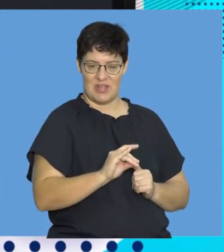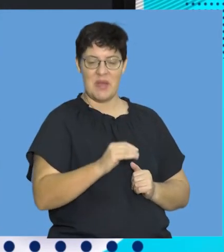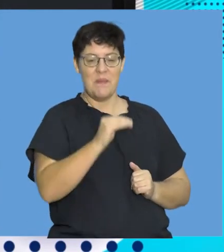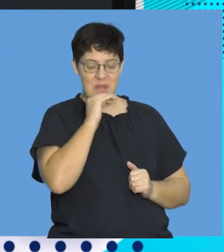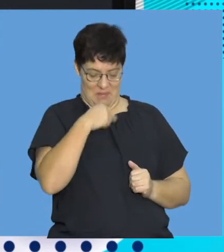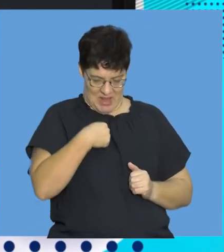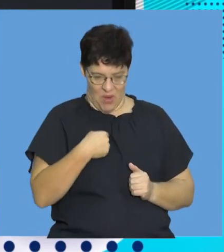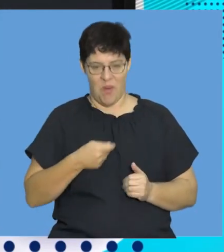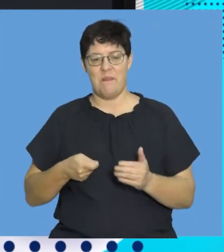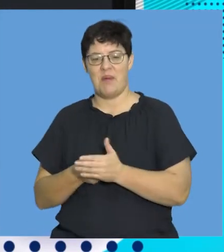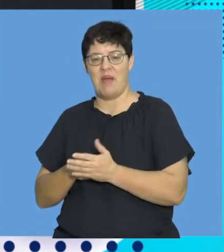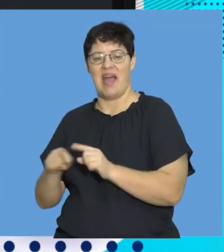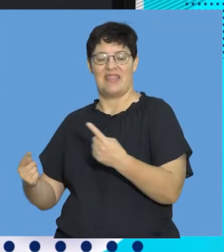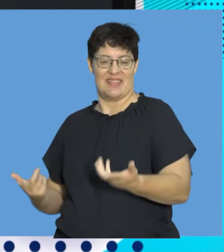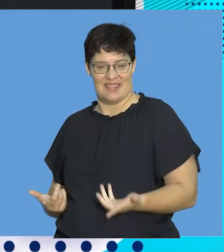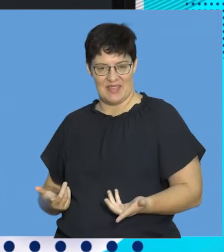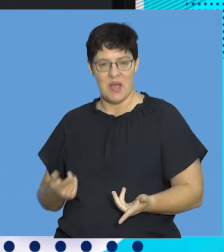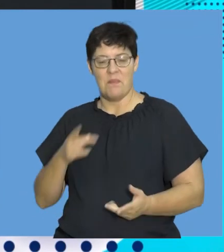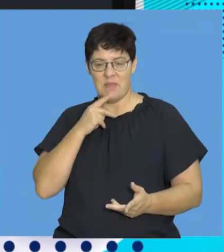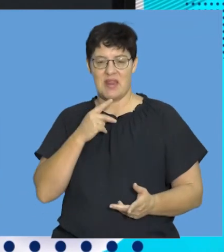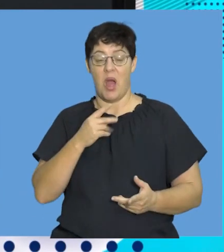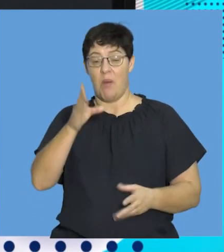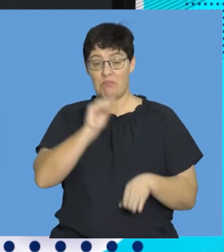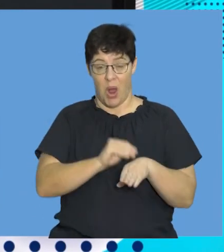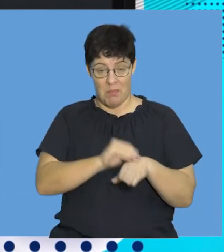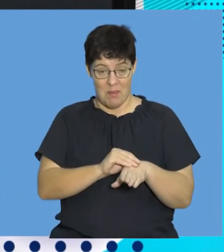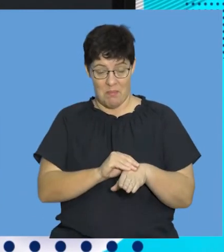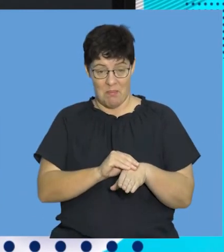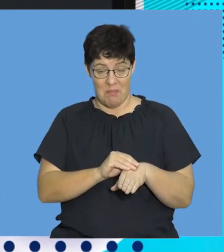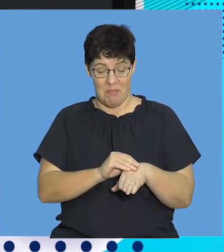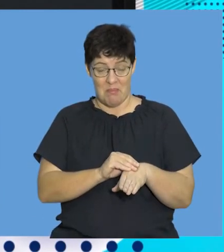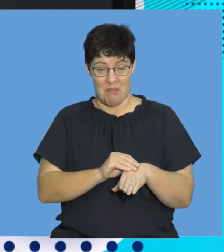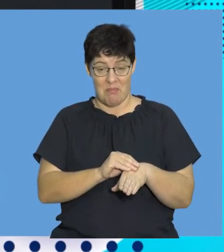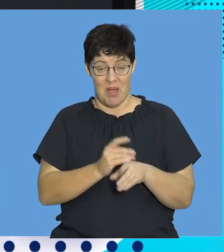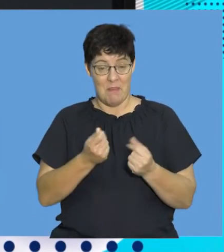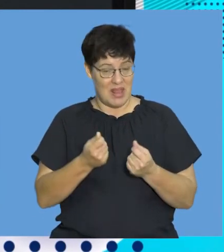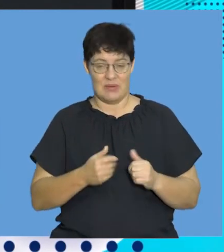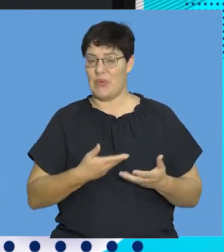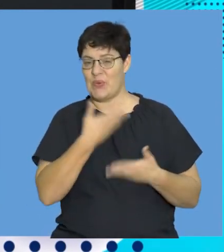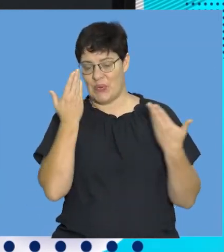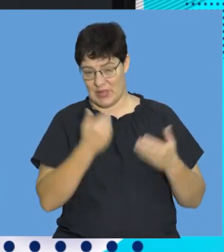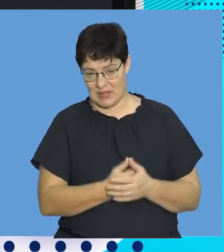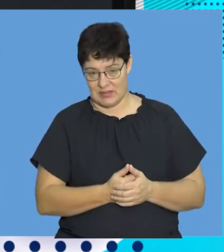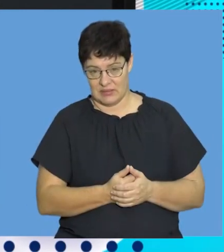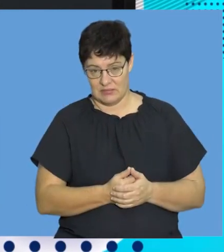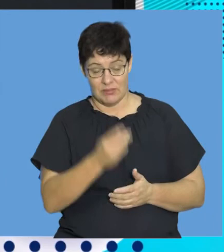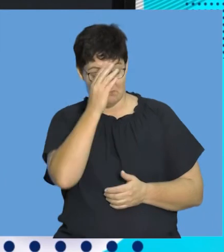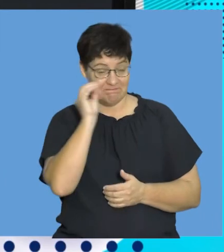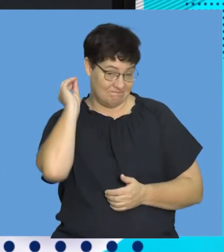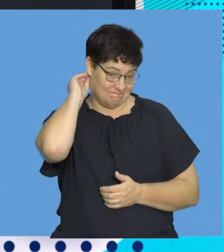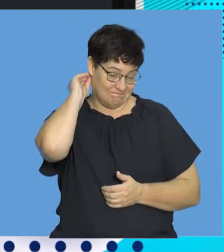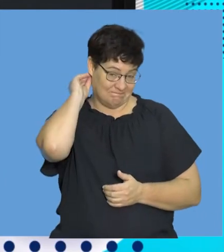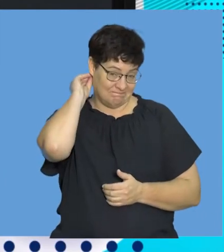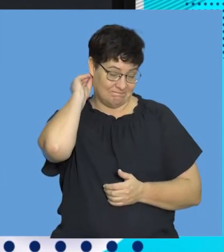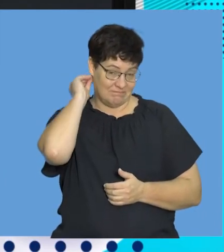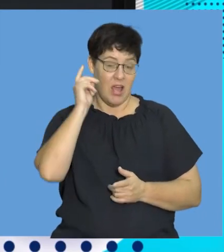meaning that you would then not, or you should then not experience any liquidity problems. Okay, so keep this in mind.